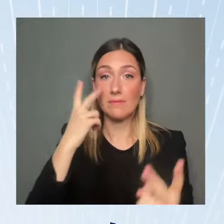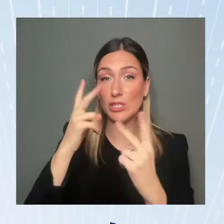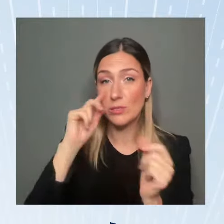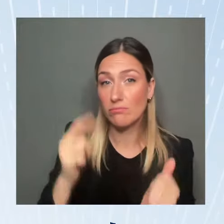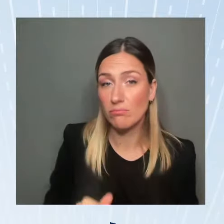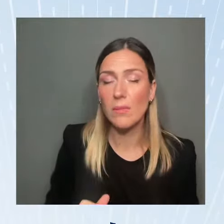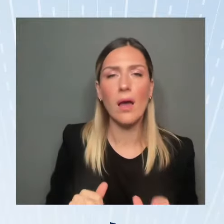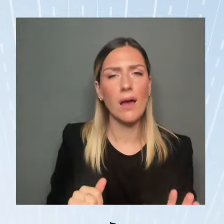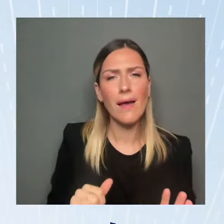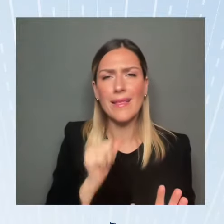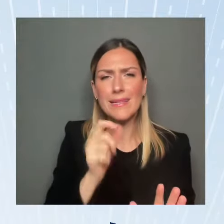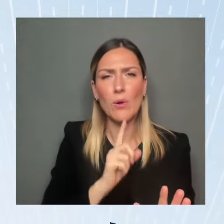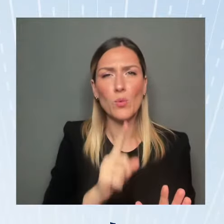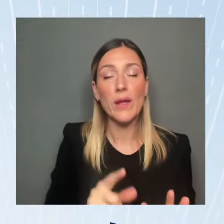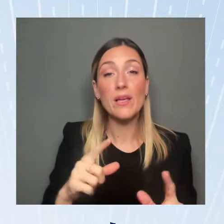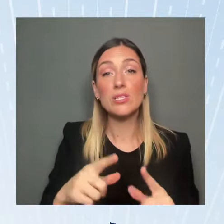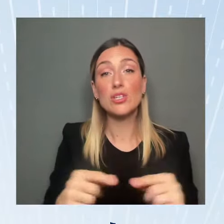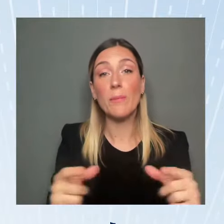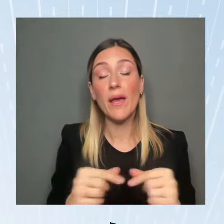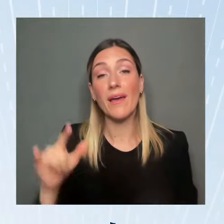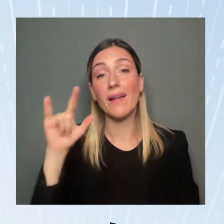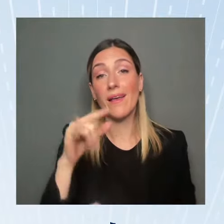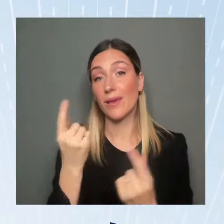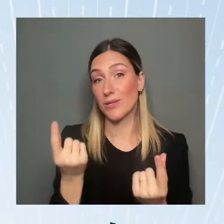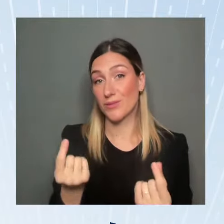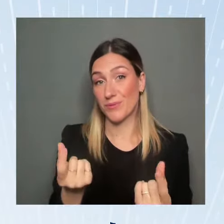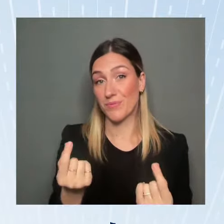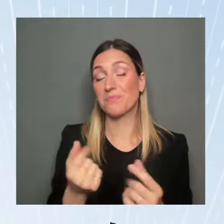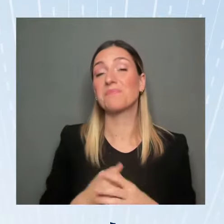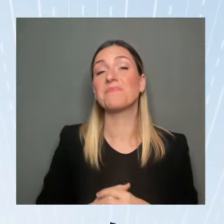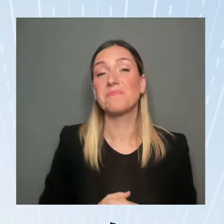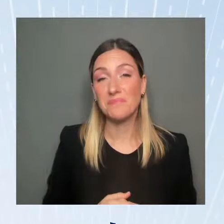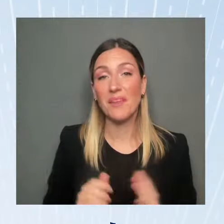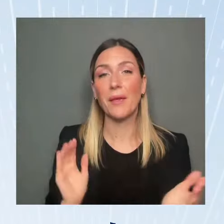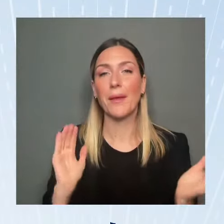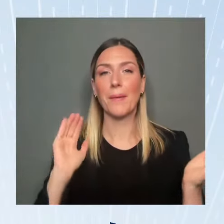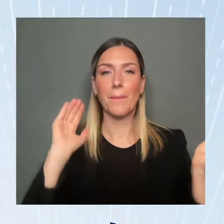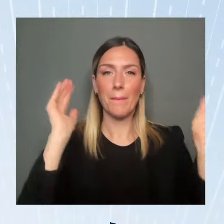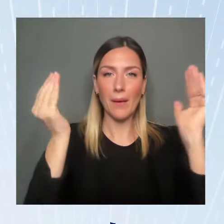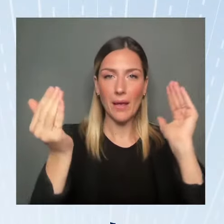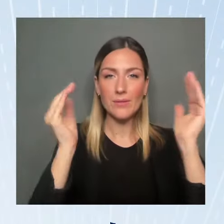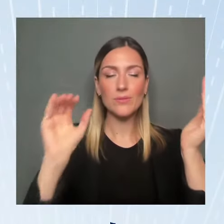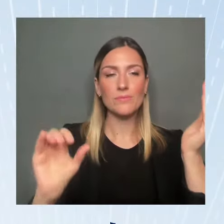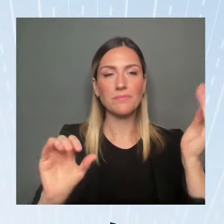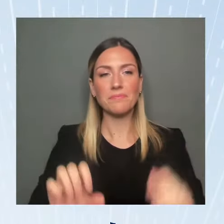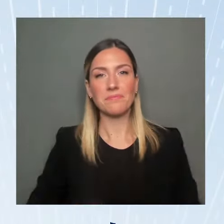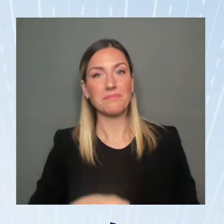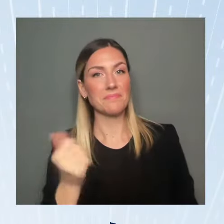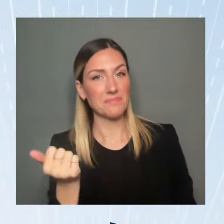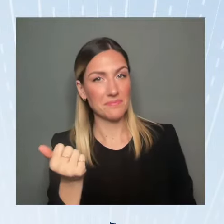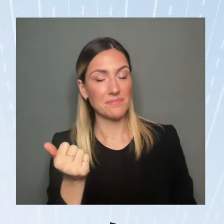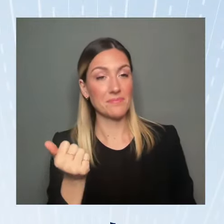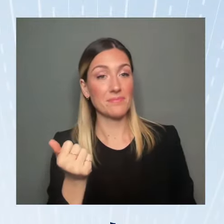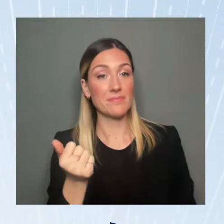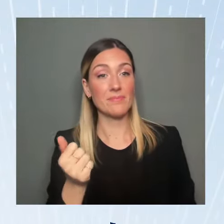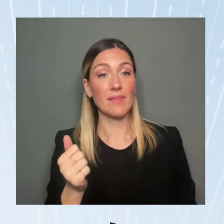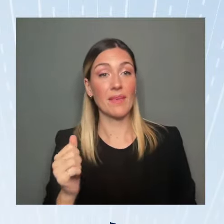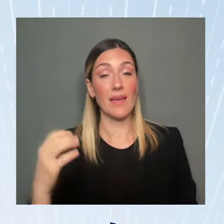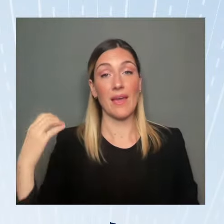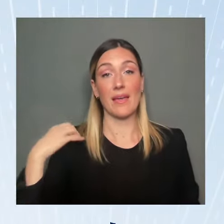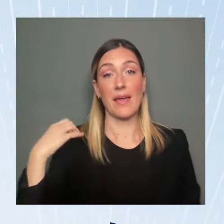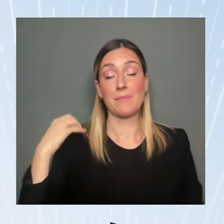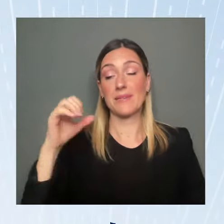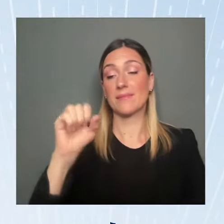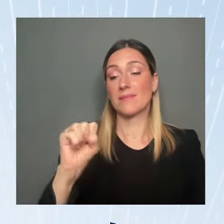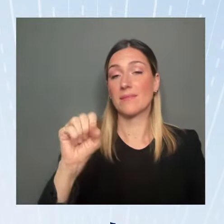Let's look at what Japan Airline was able to do, versus other situations. Even Captain Sullenberger, he said it took